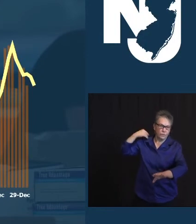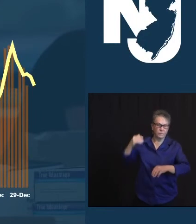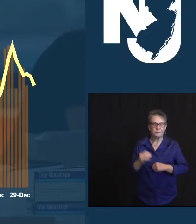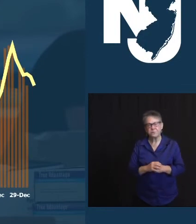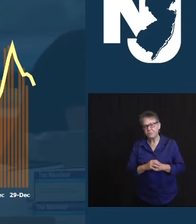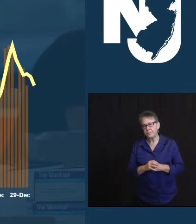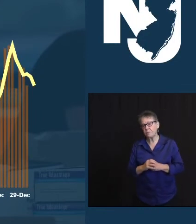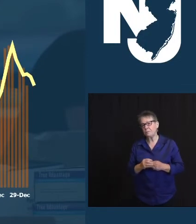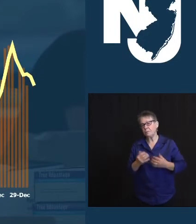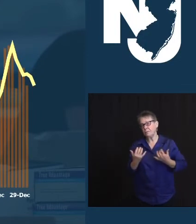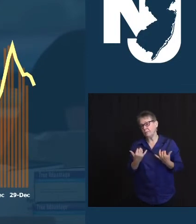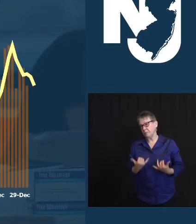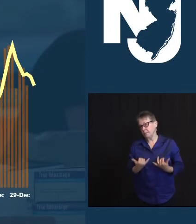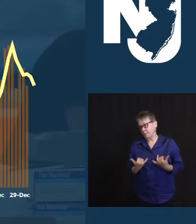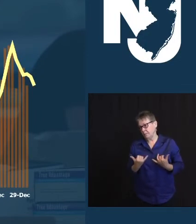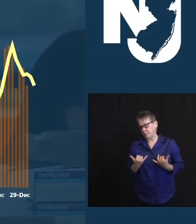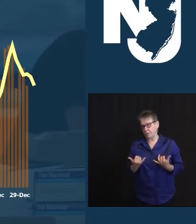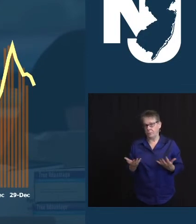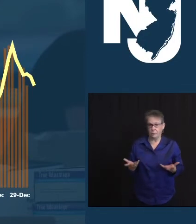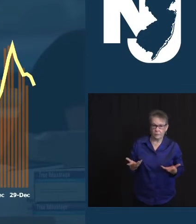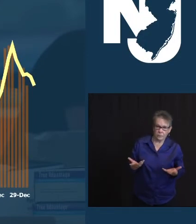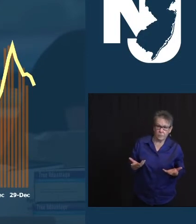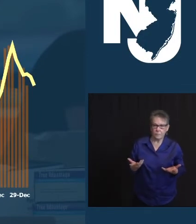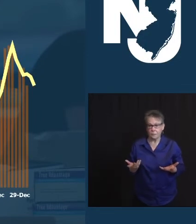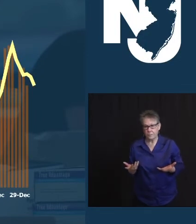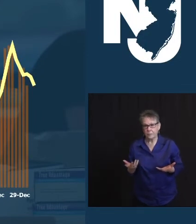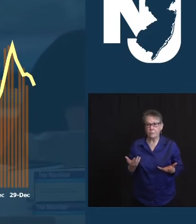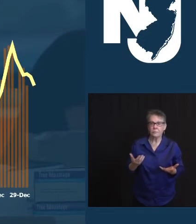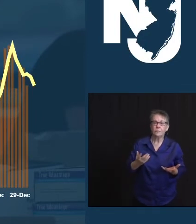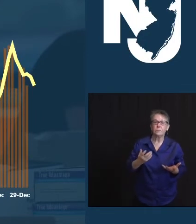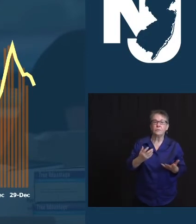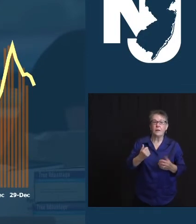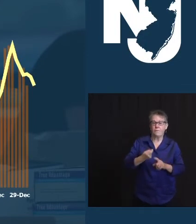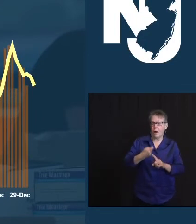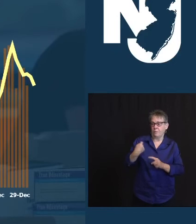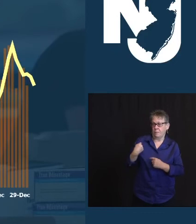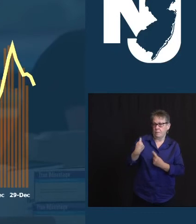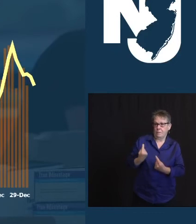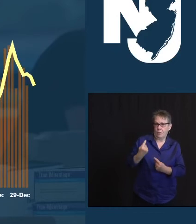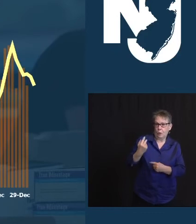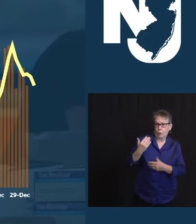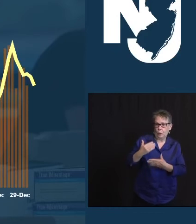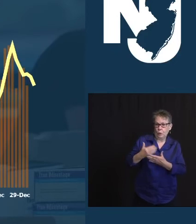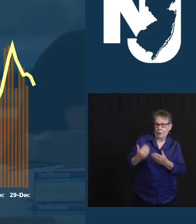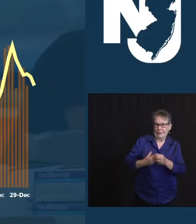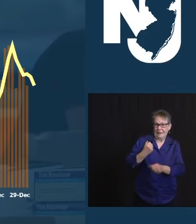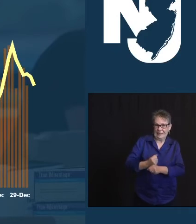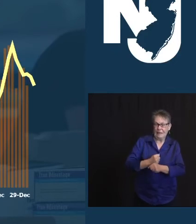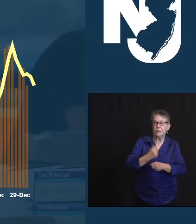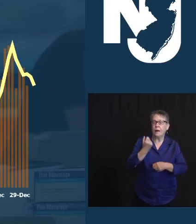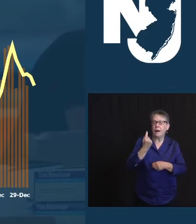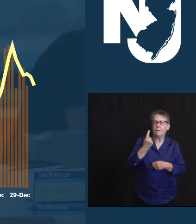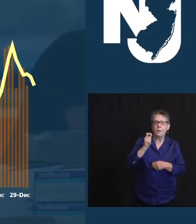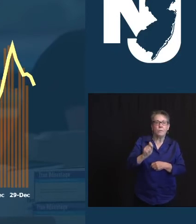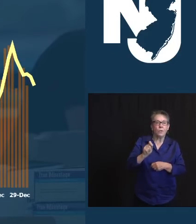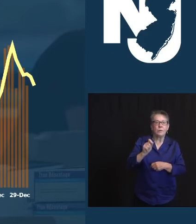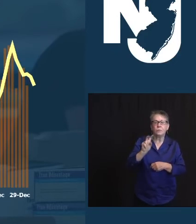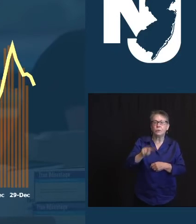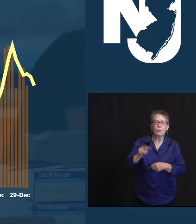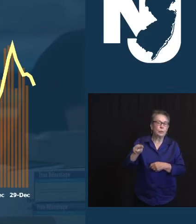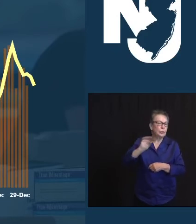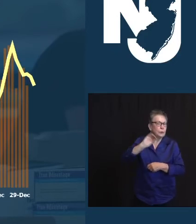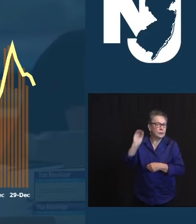669 PCR tests recorded on New Year's Eve was 11.22%. And as we have noted over the past week, we have seen lower